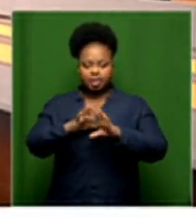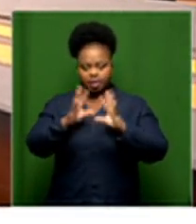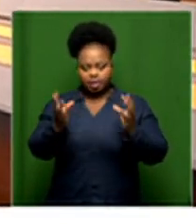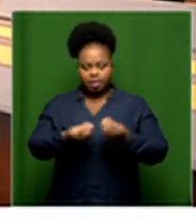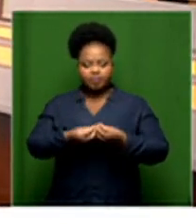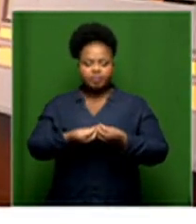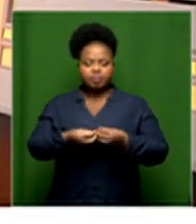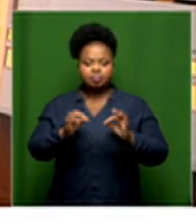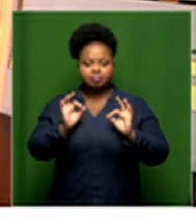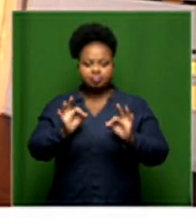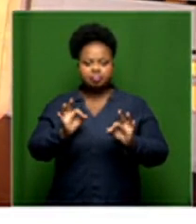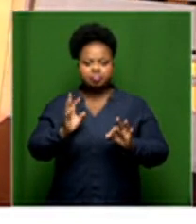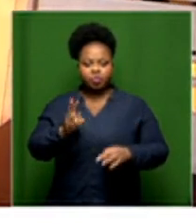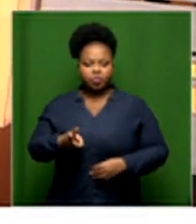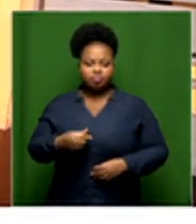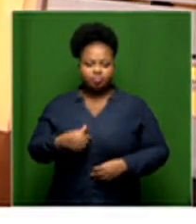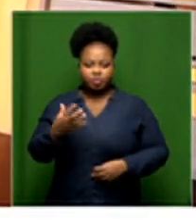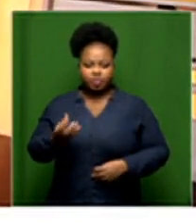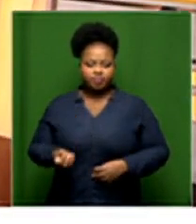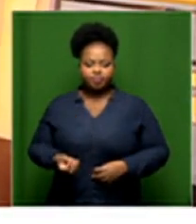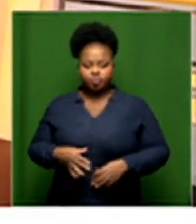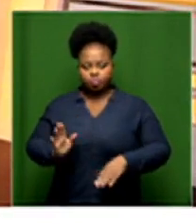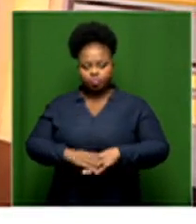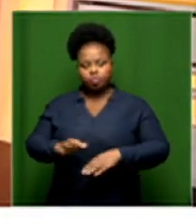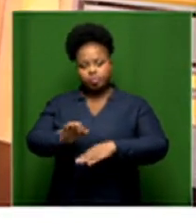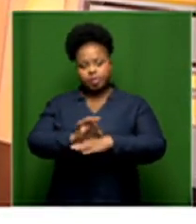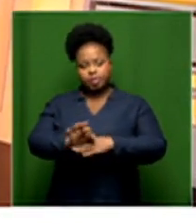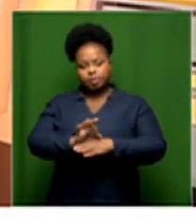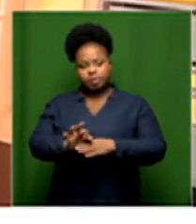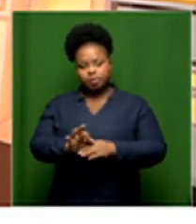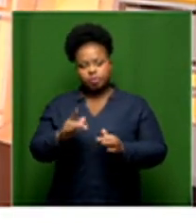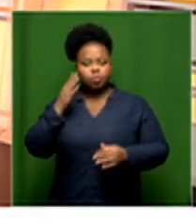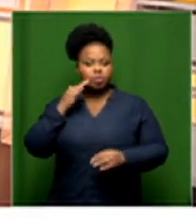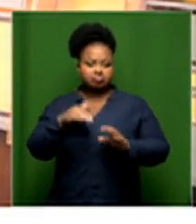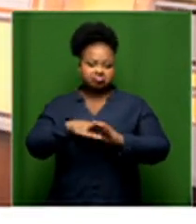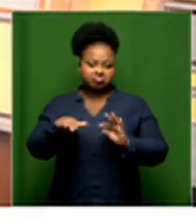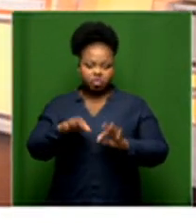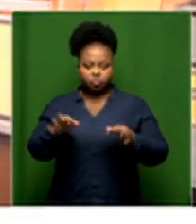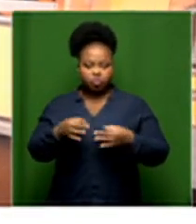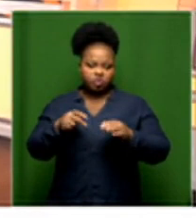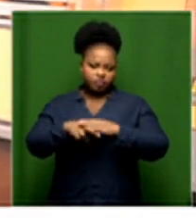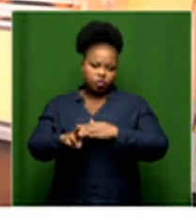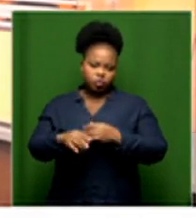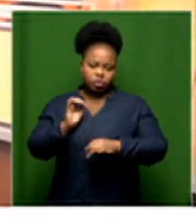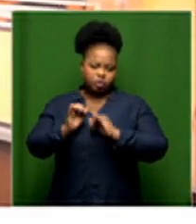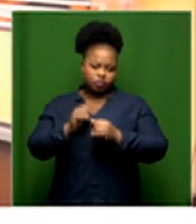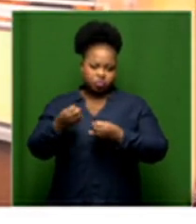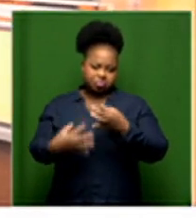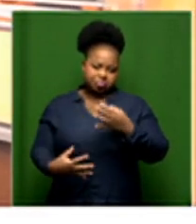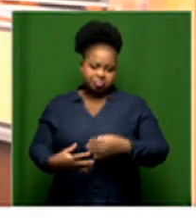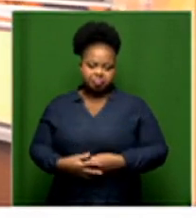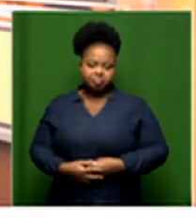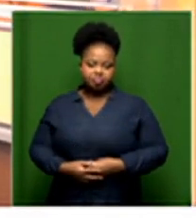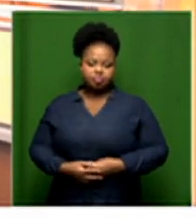gonna, like, I'm gonna be having like more plans on my release, music videos, interviews, and stuff like